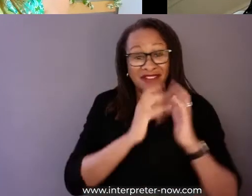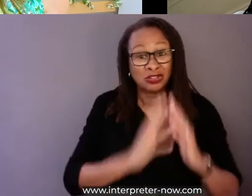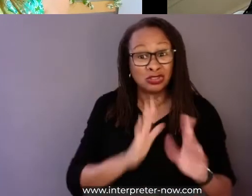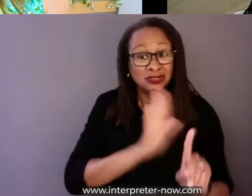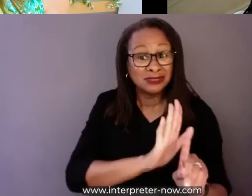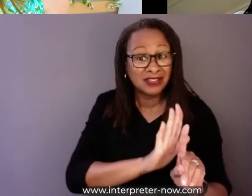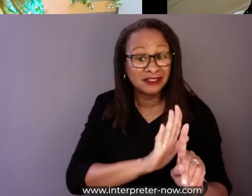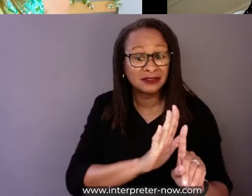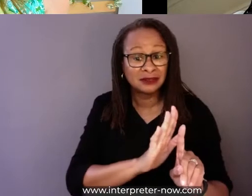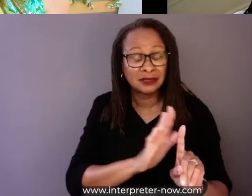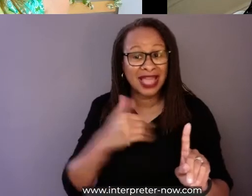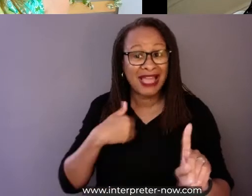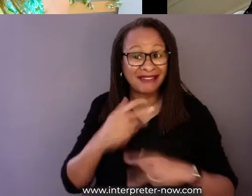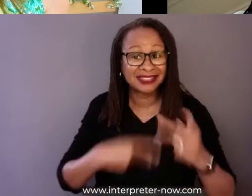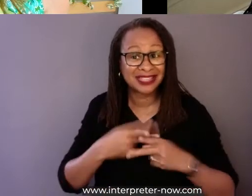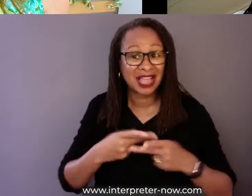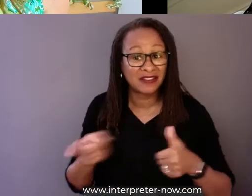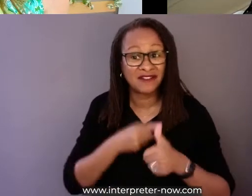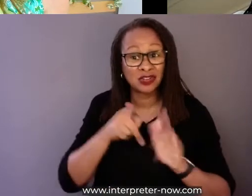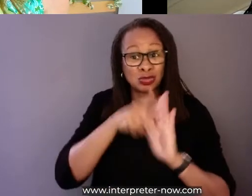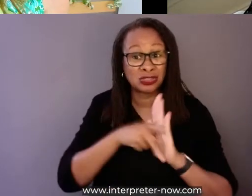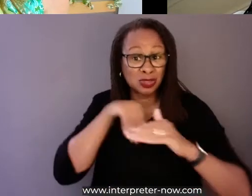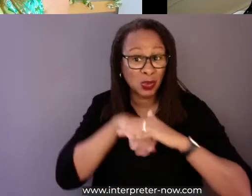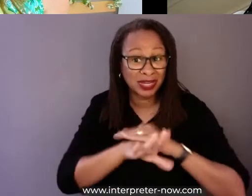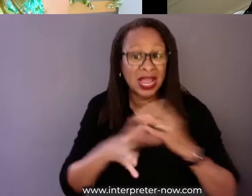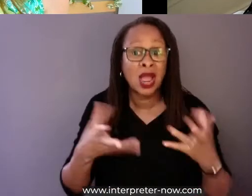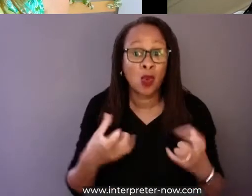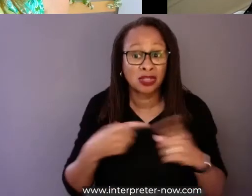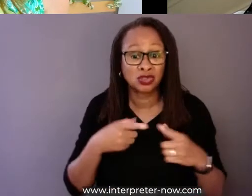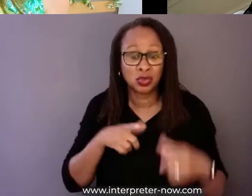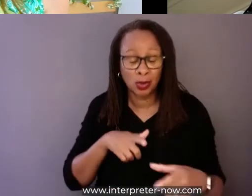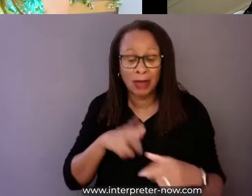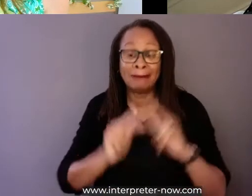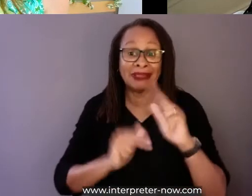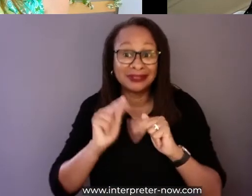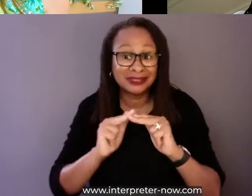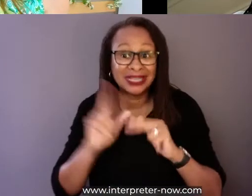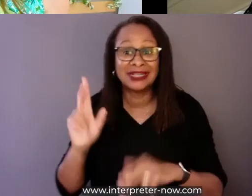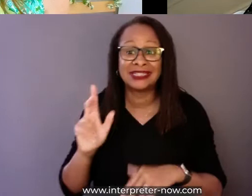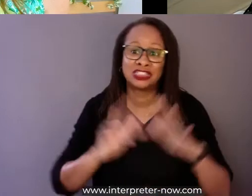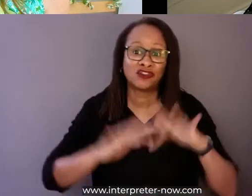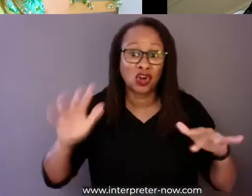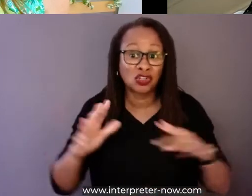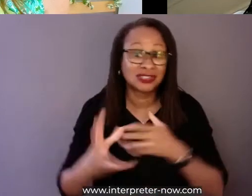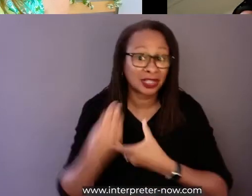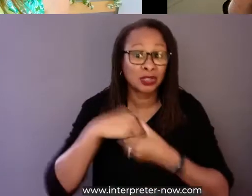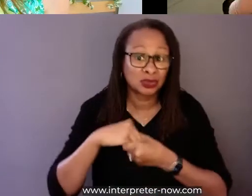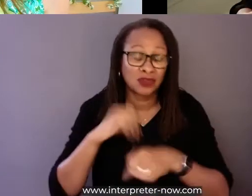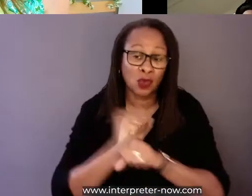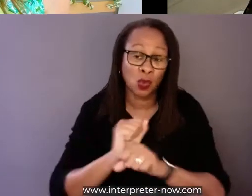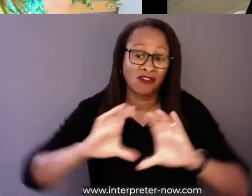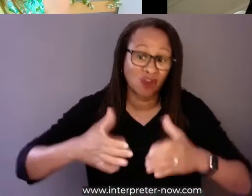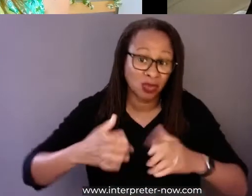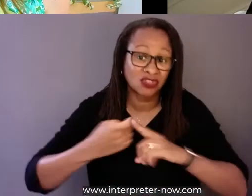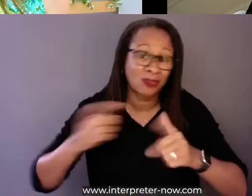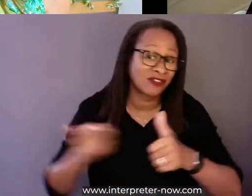themselves had these kind of first principles going into it and wanted to build a diverse and inclusive workforce from day zero independently